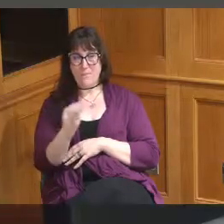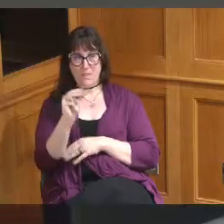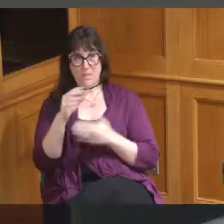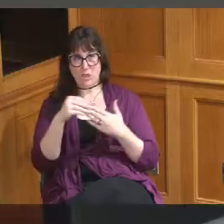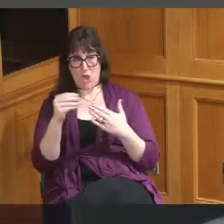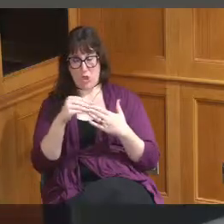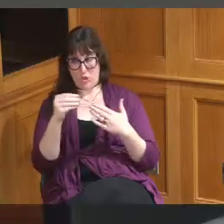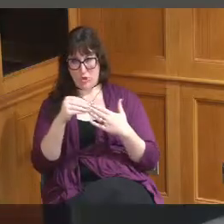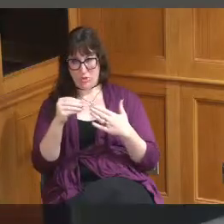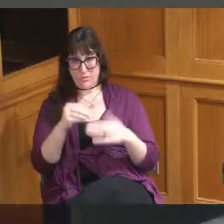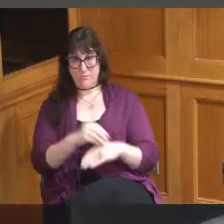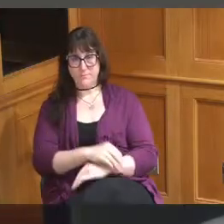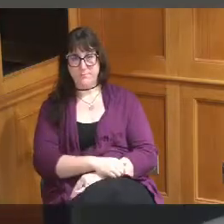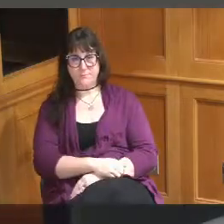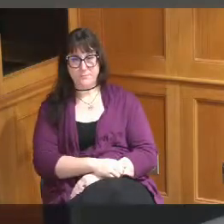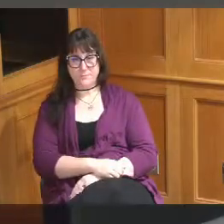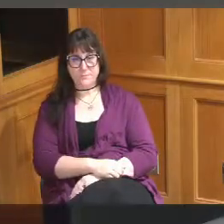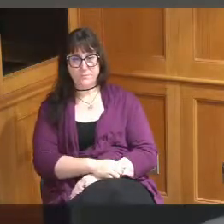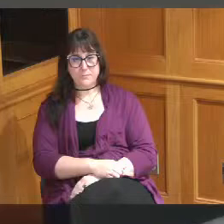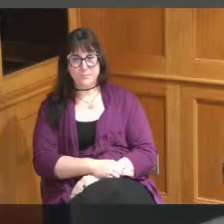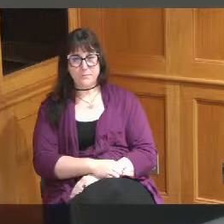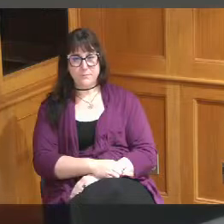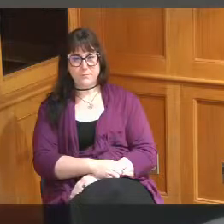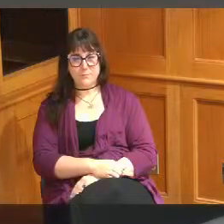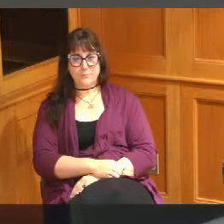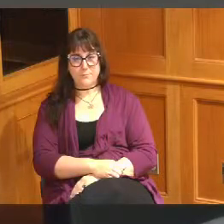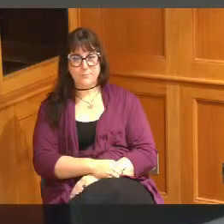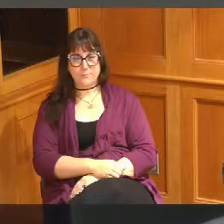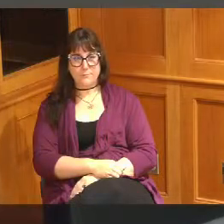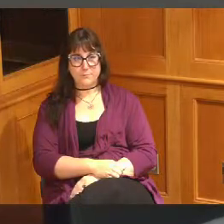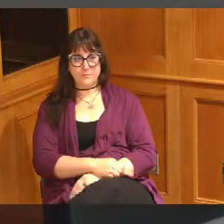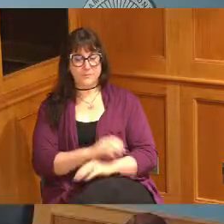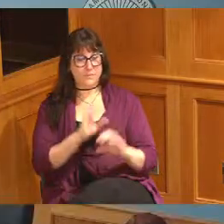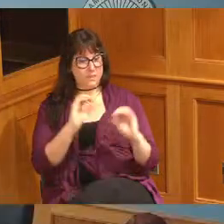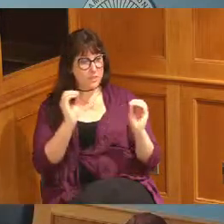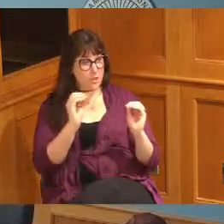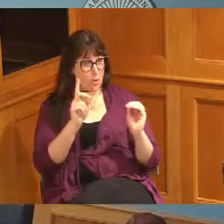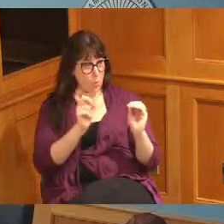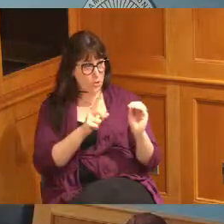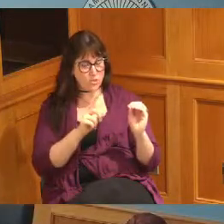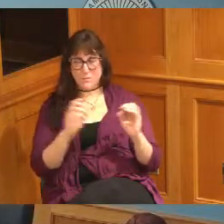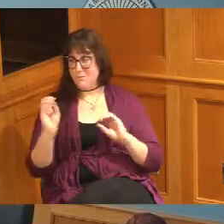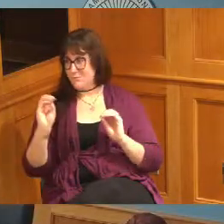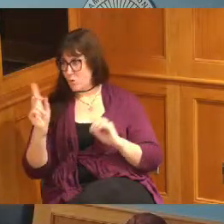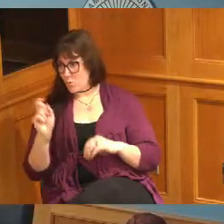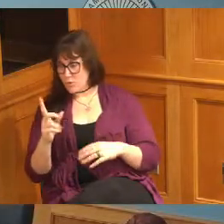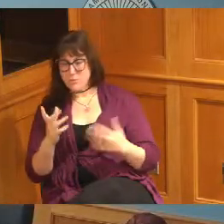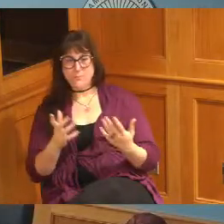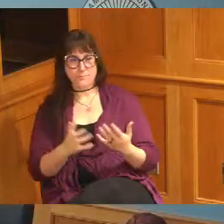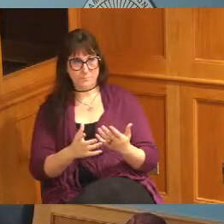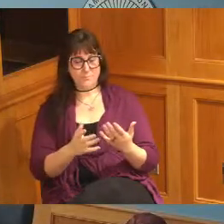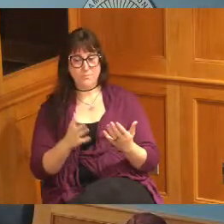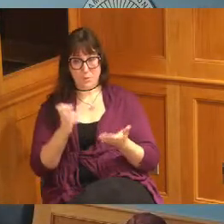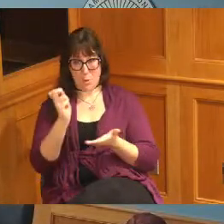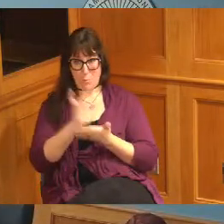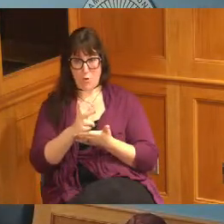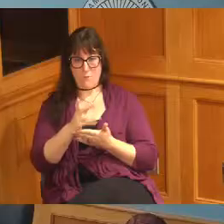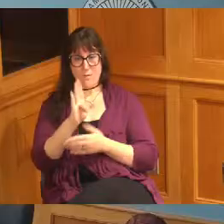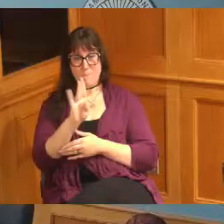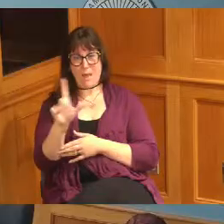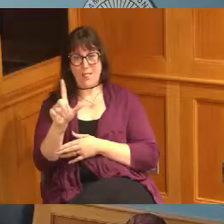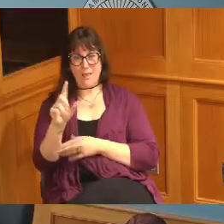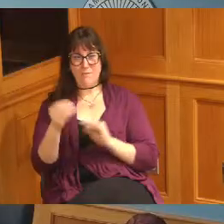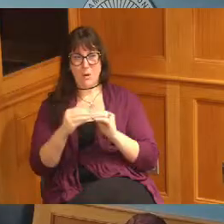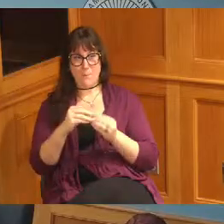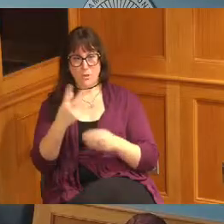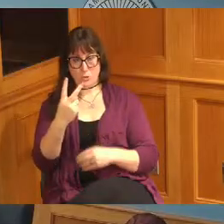approval. Thank you. Commissioners, any questions? Commissioner Summer Dumas? No questions. All right. I'm going to move that we approve of by leave number